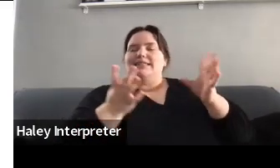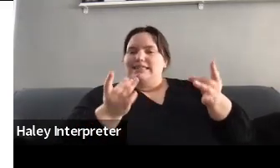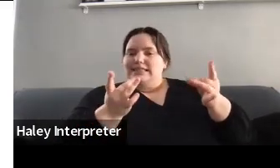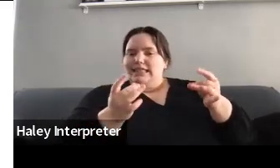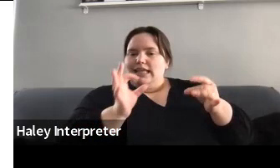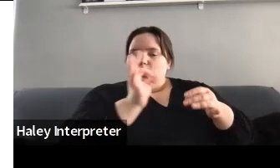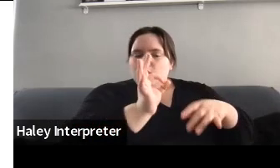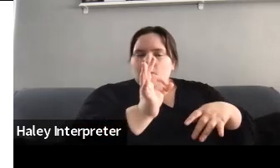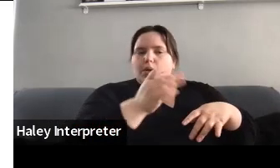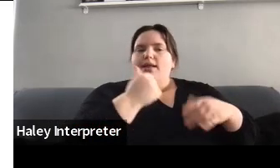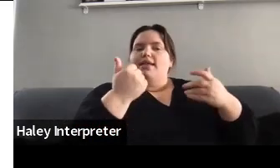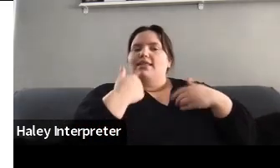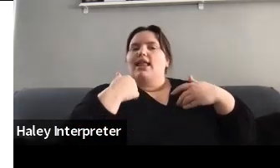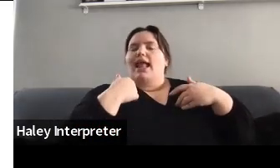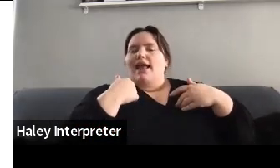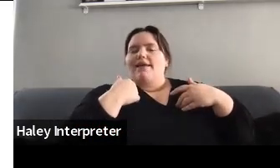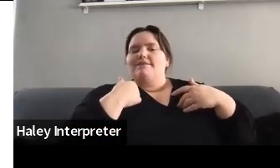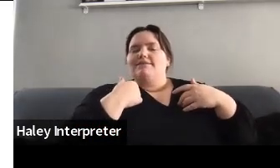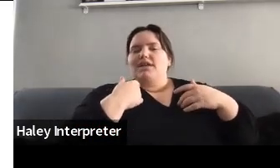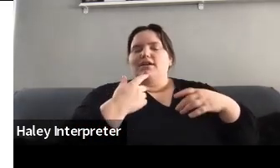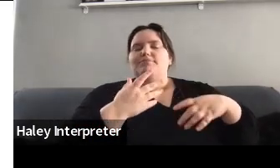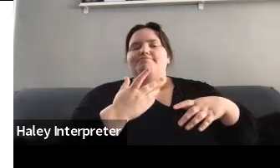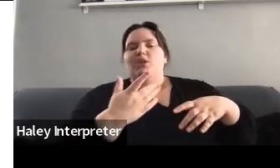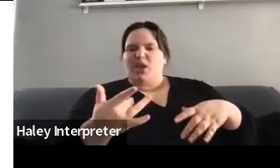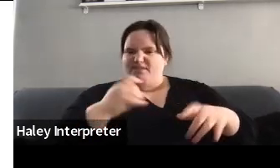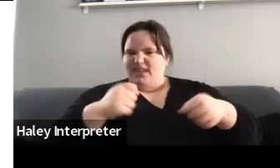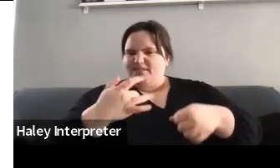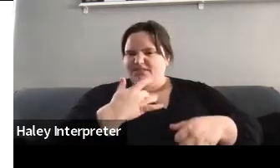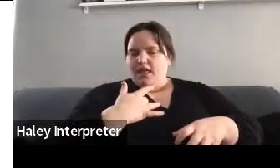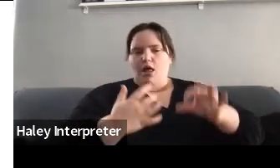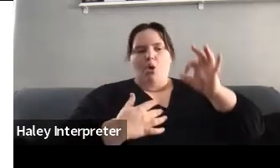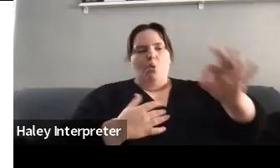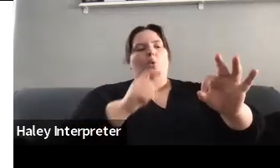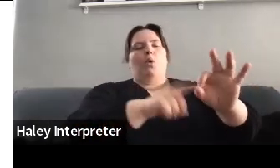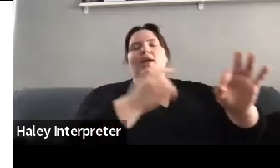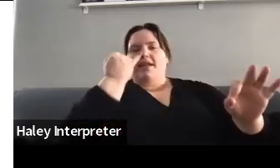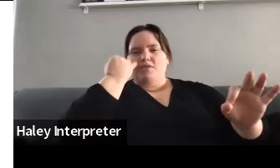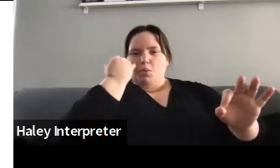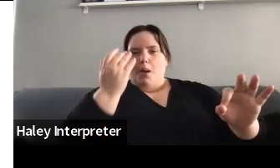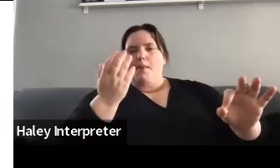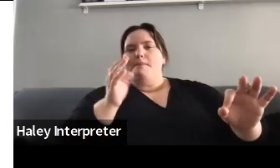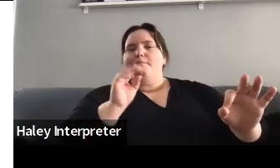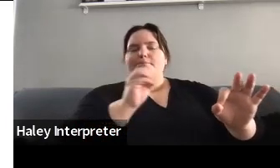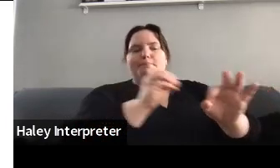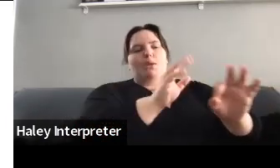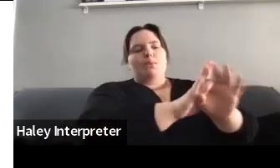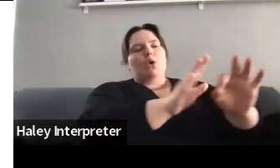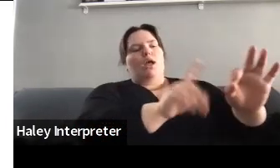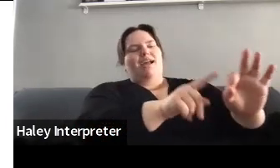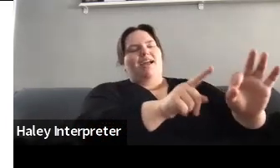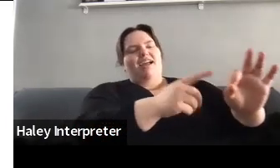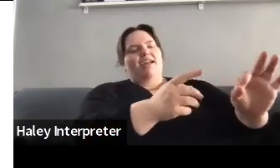you can put them on certain things that you're looking to identify. They come in different colors,